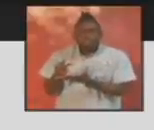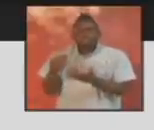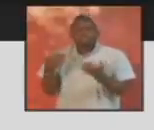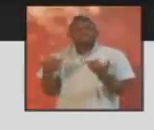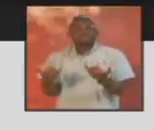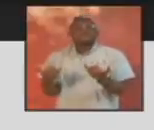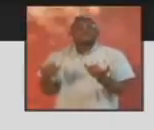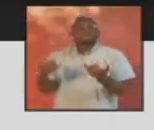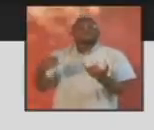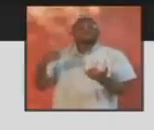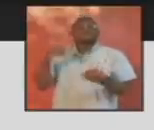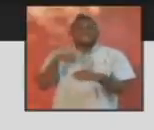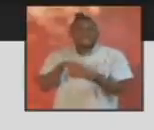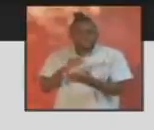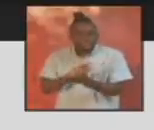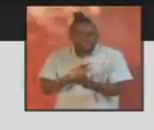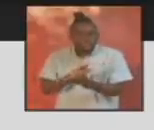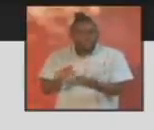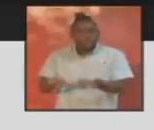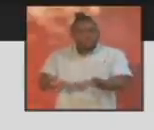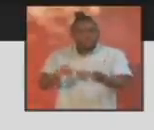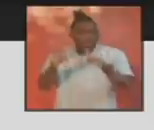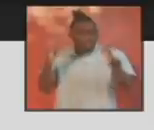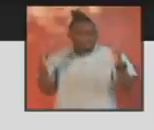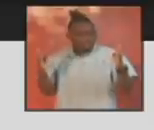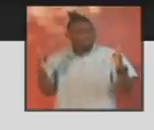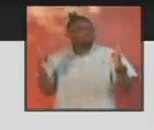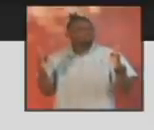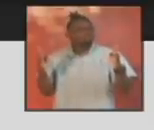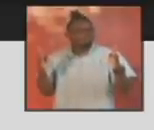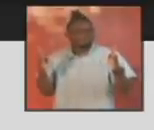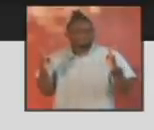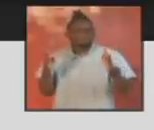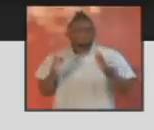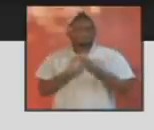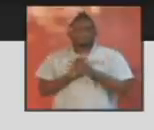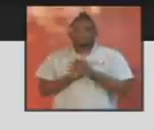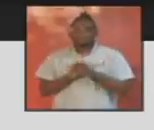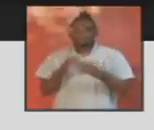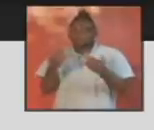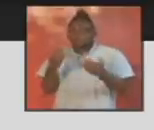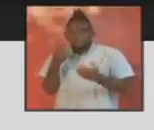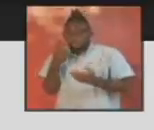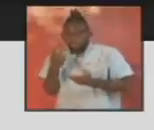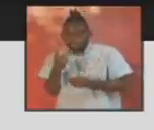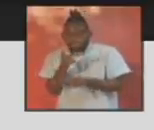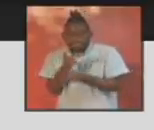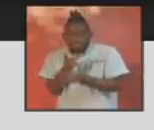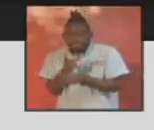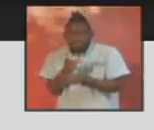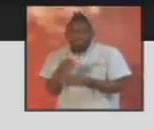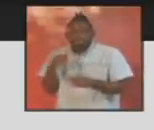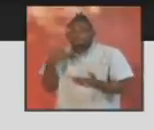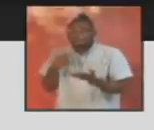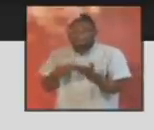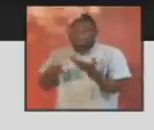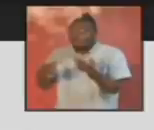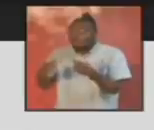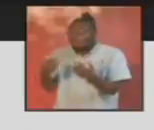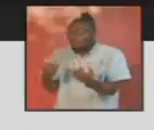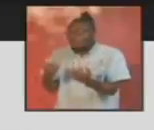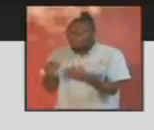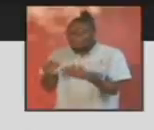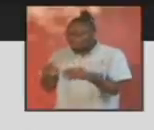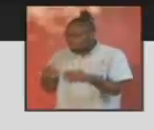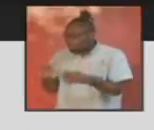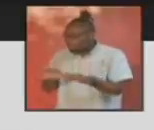potential changes in their demographic. That period has come to an end, so we're looking very carefully this week at what's happening there. Next slide,